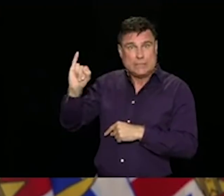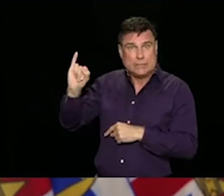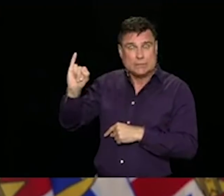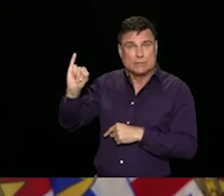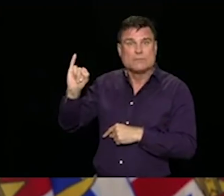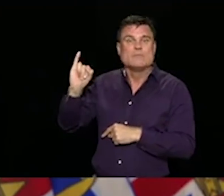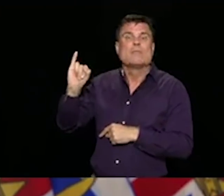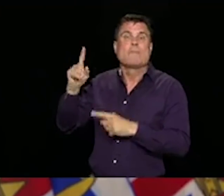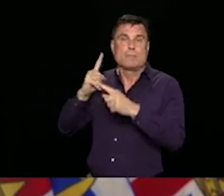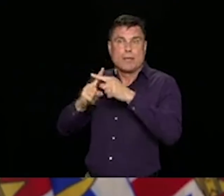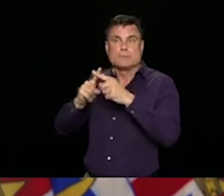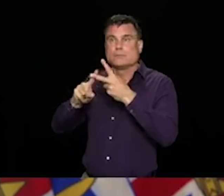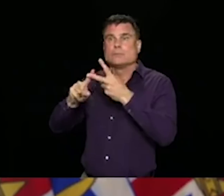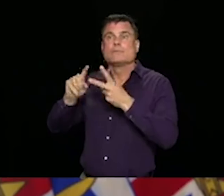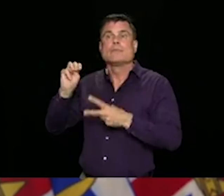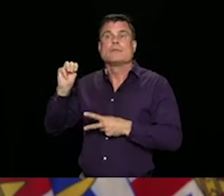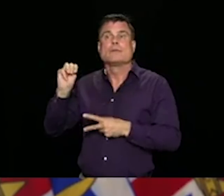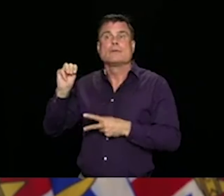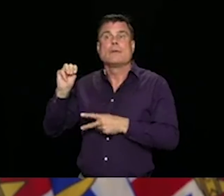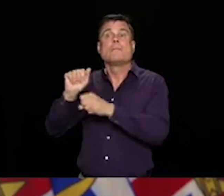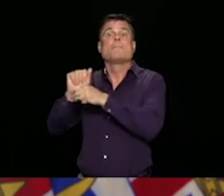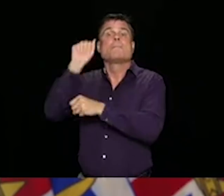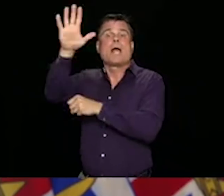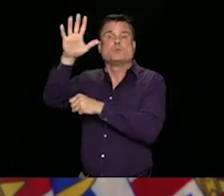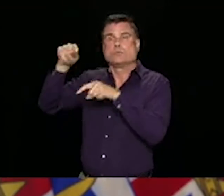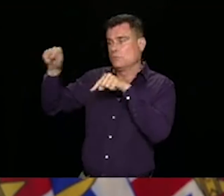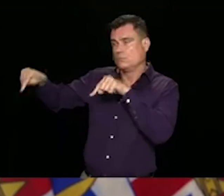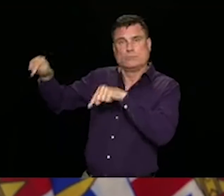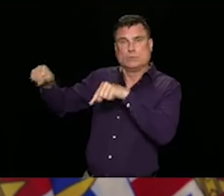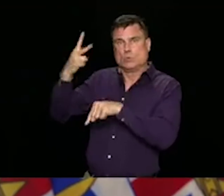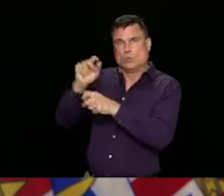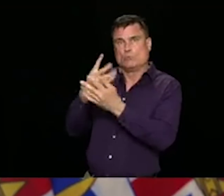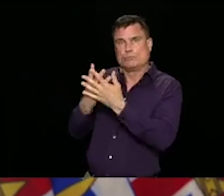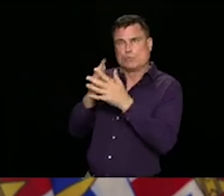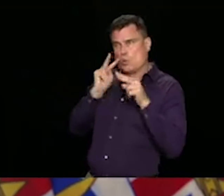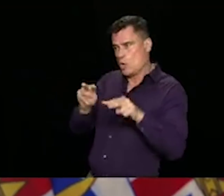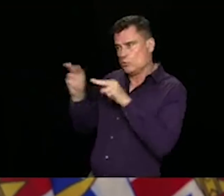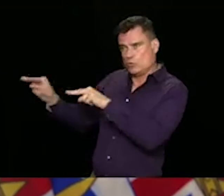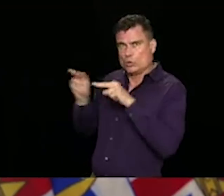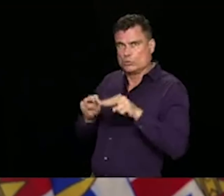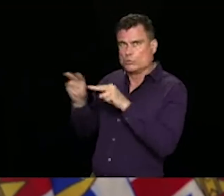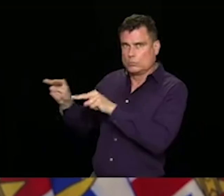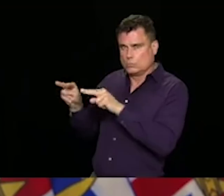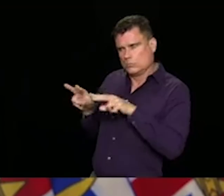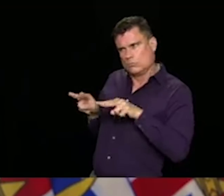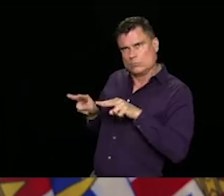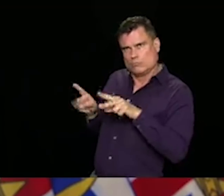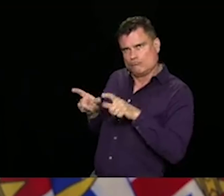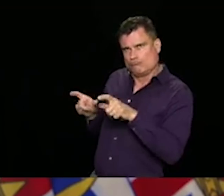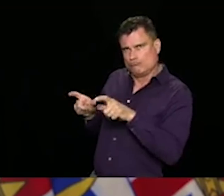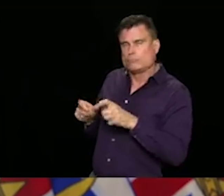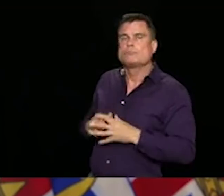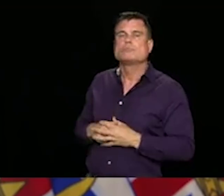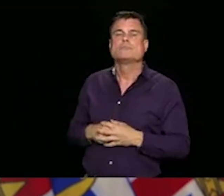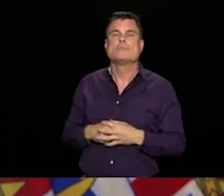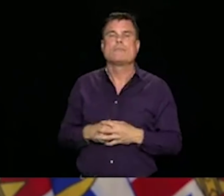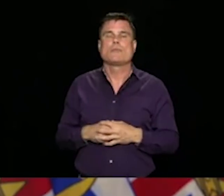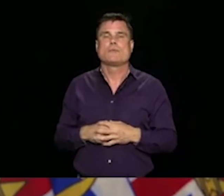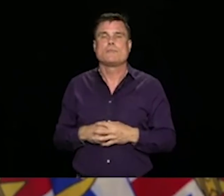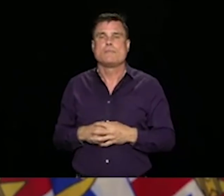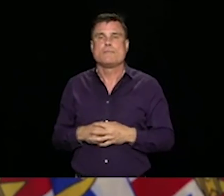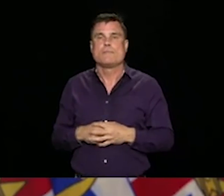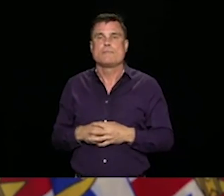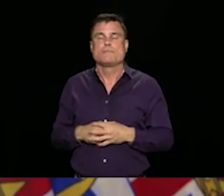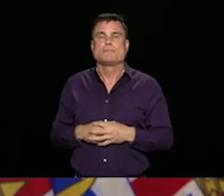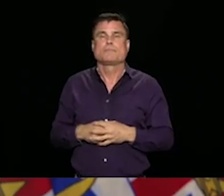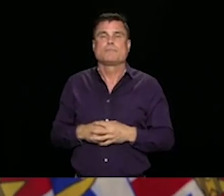was between both of those facilities, and the outbreak investigation continues at both, as well as the more recent